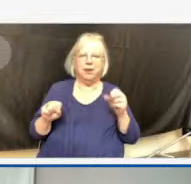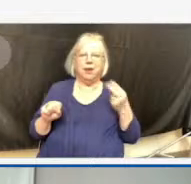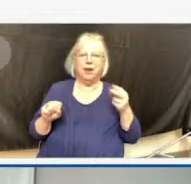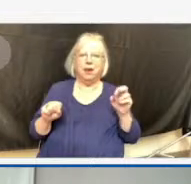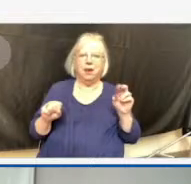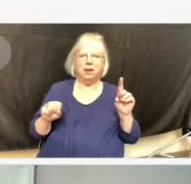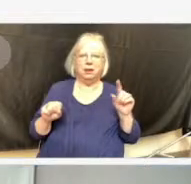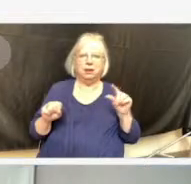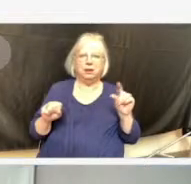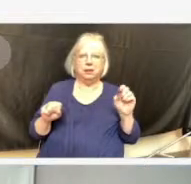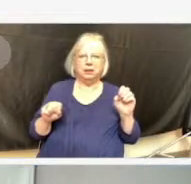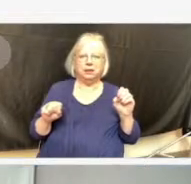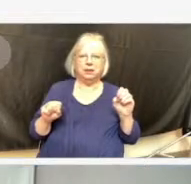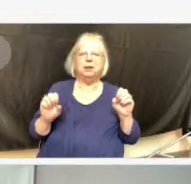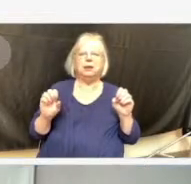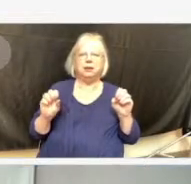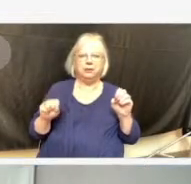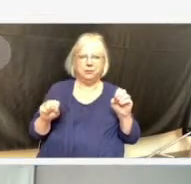Hodge.